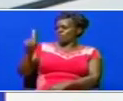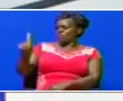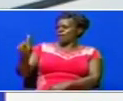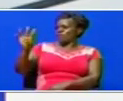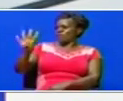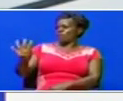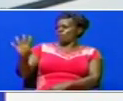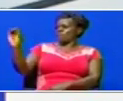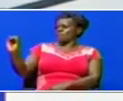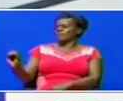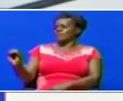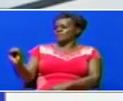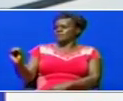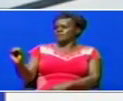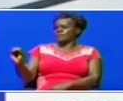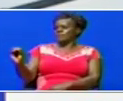69.14%.